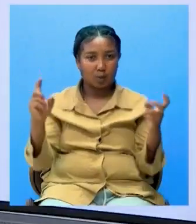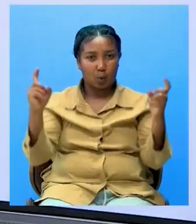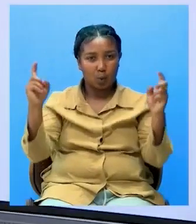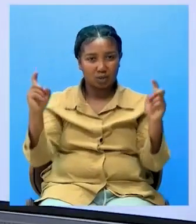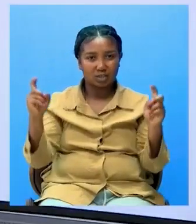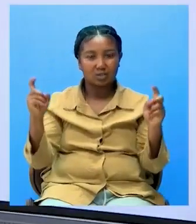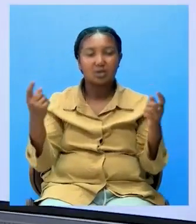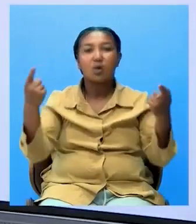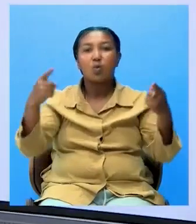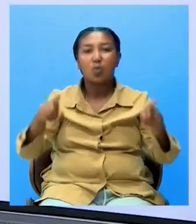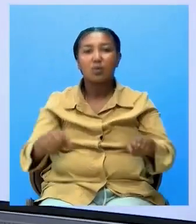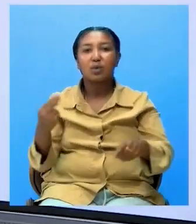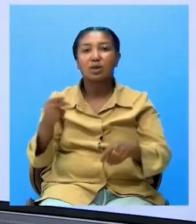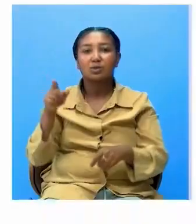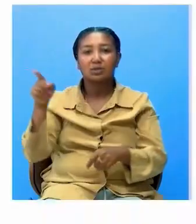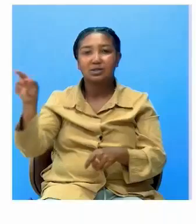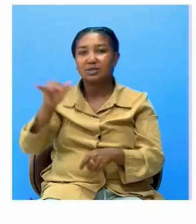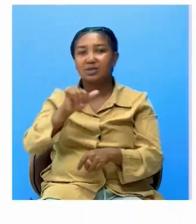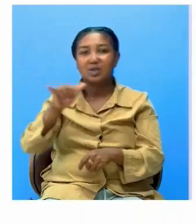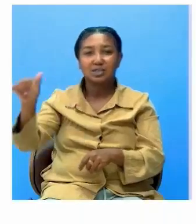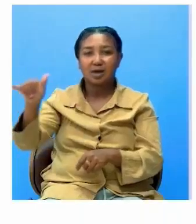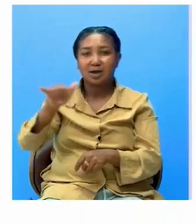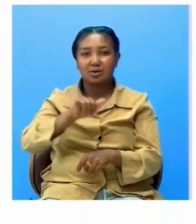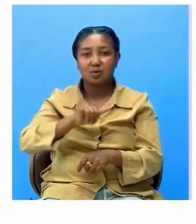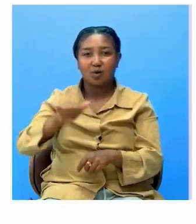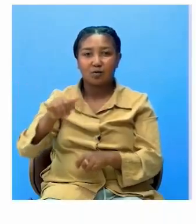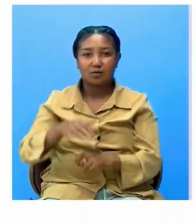So when do we use such kinds of